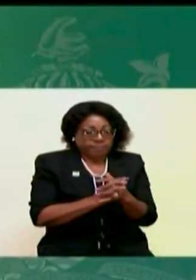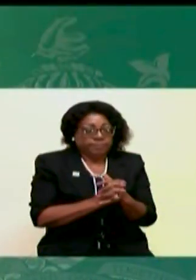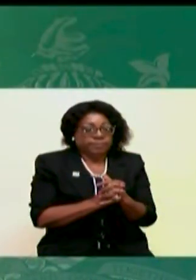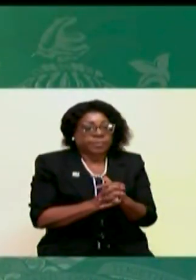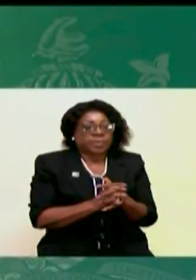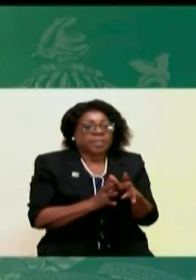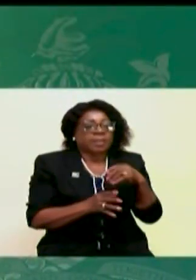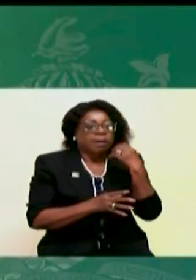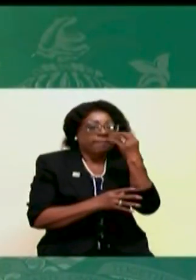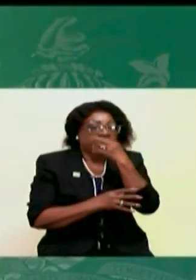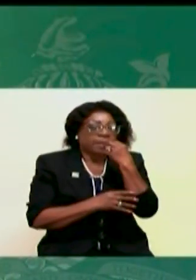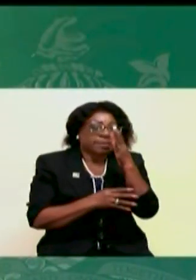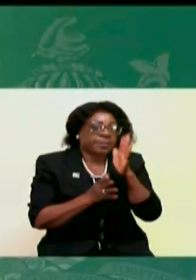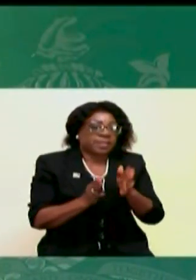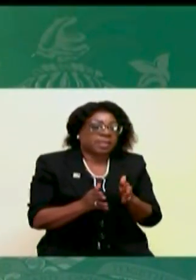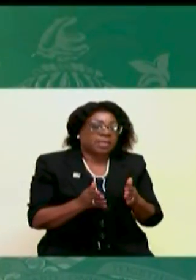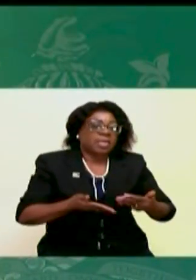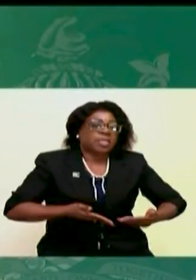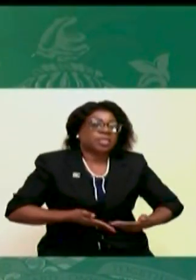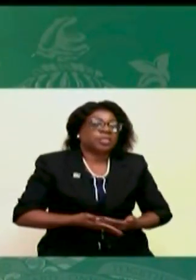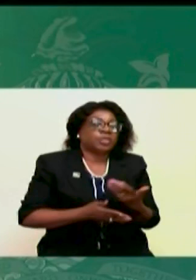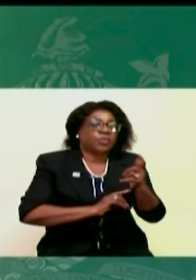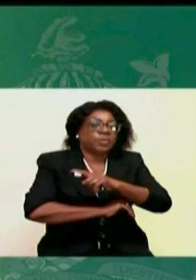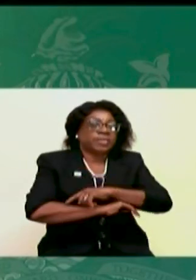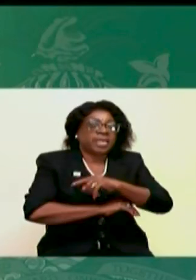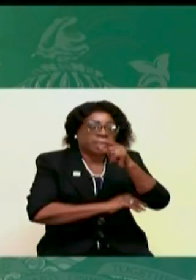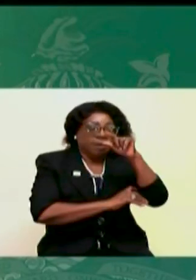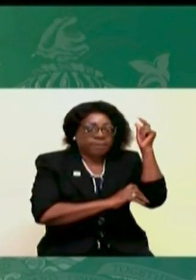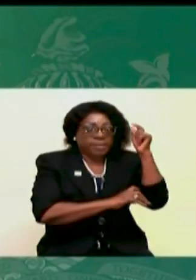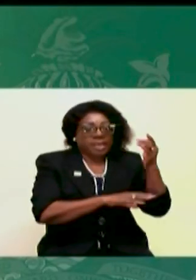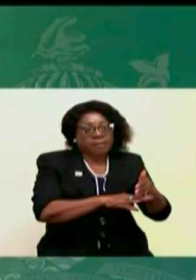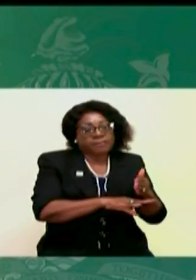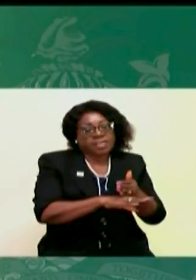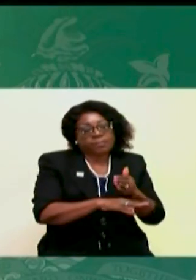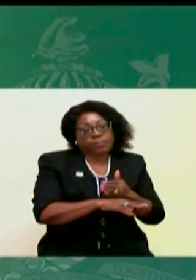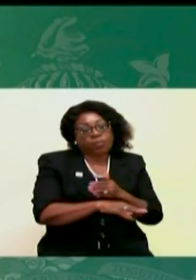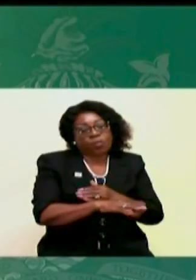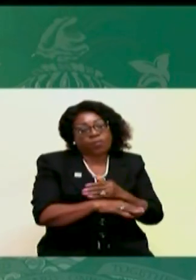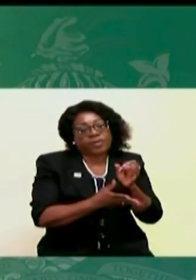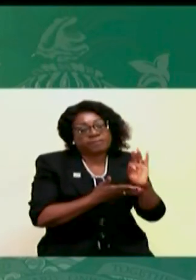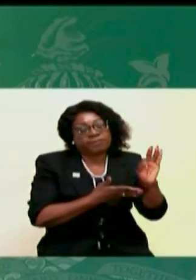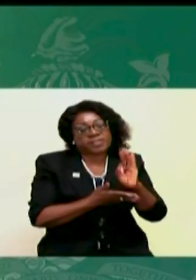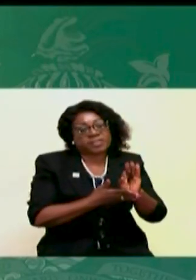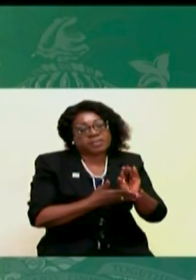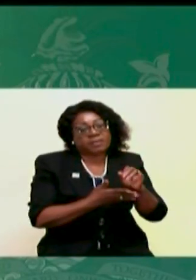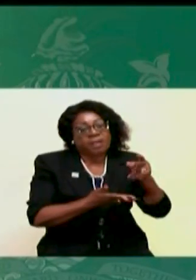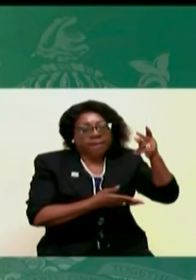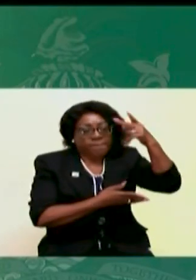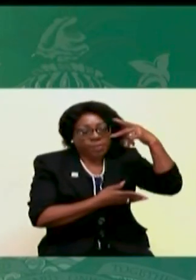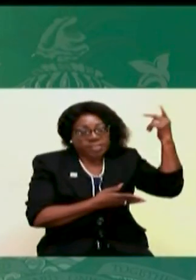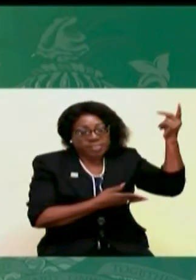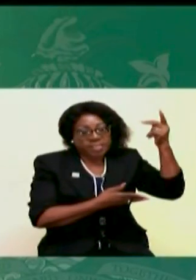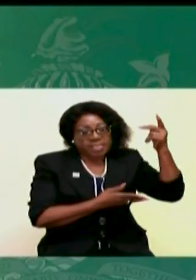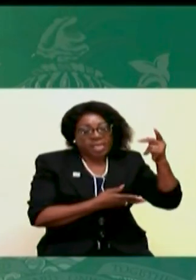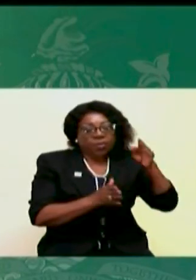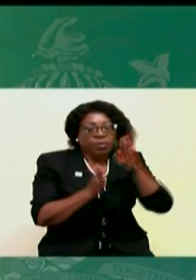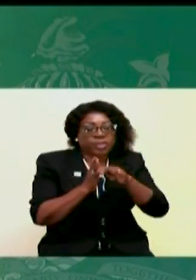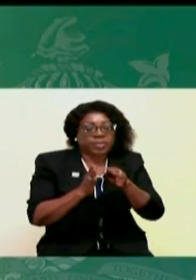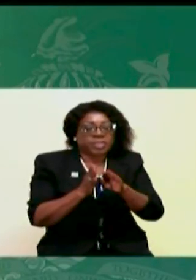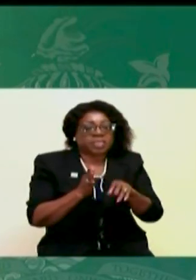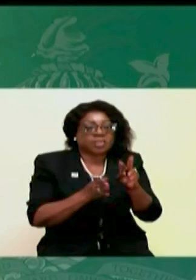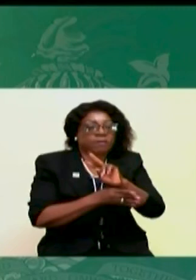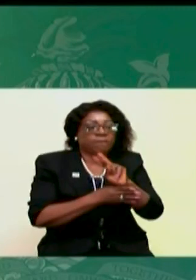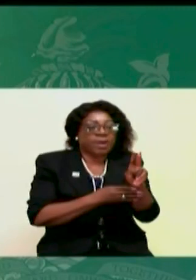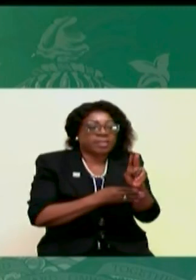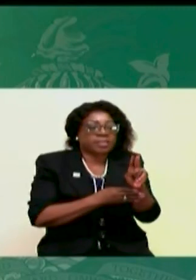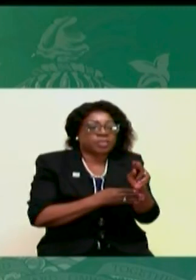Madam Speaker, this New Day government has improved its fiscal policy with the reduction of VAT to 10%, reductions